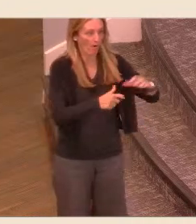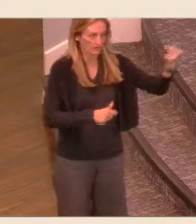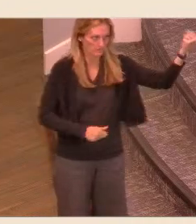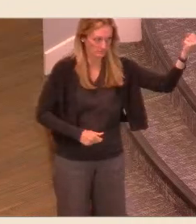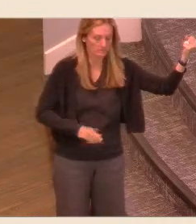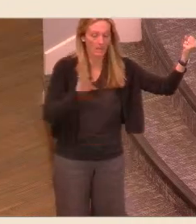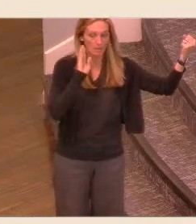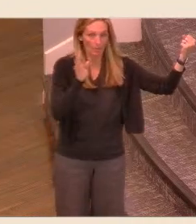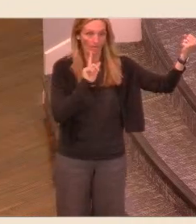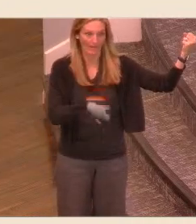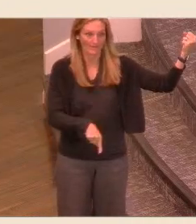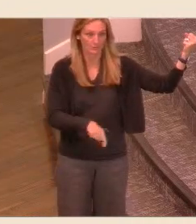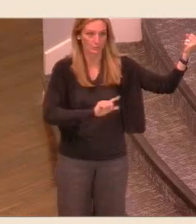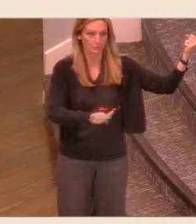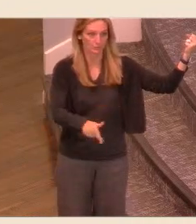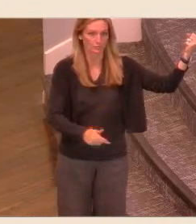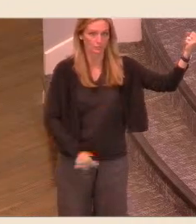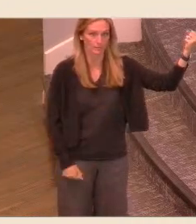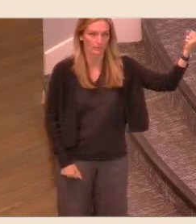Yes.